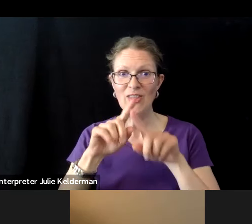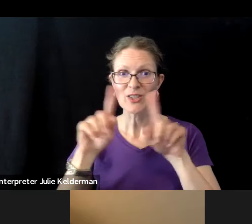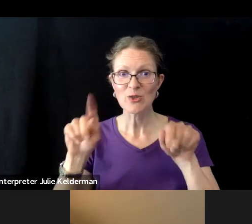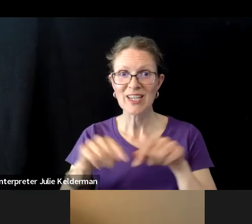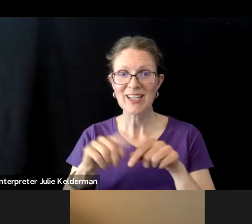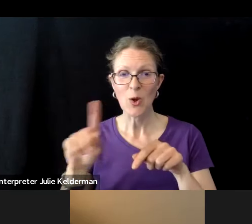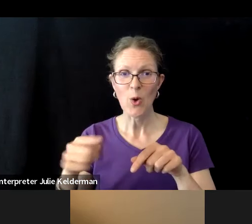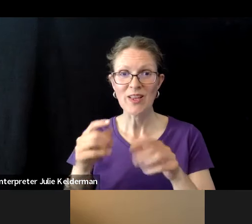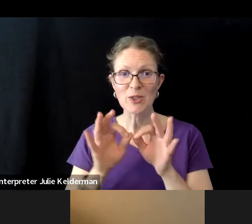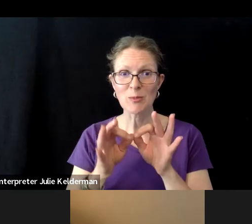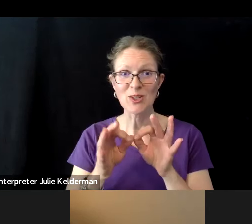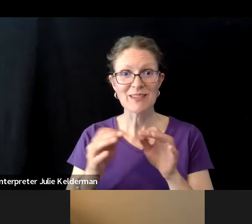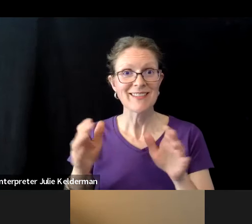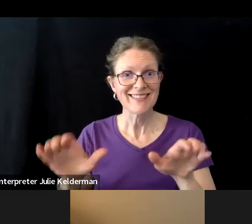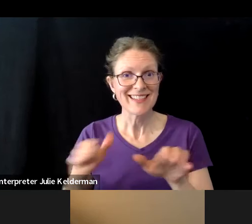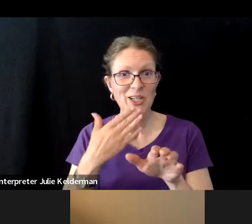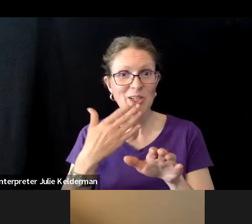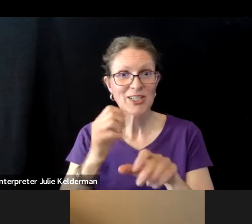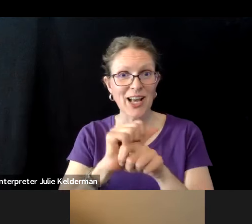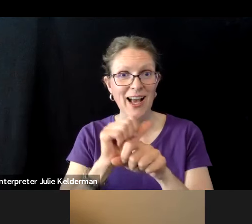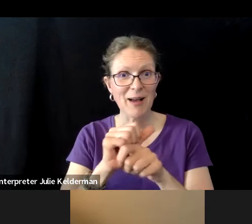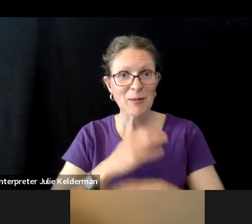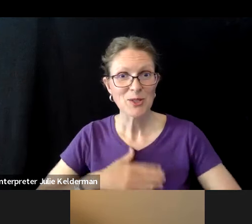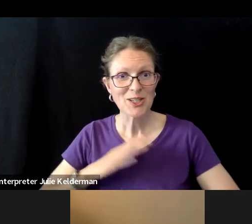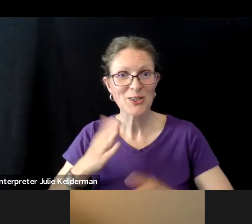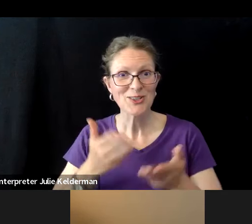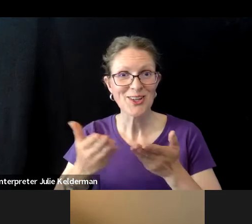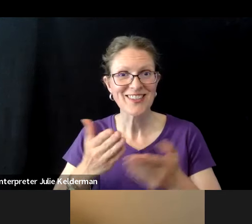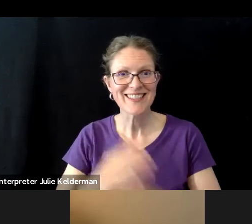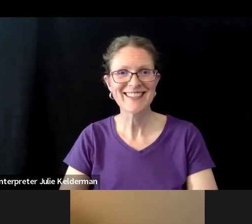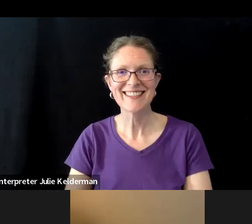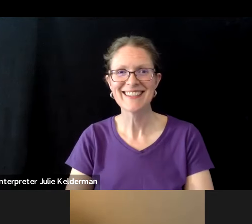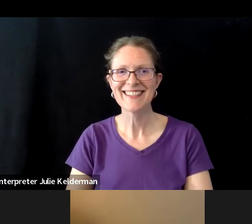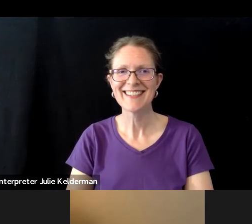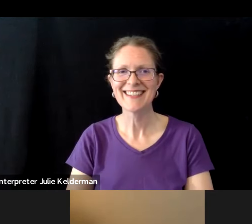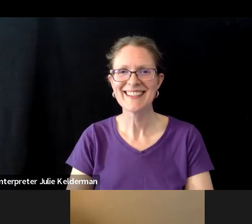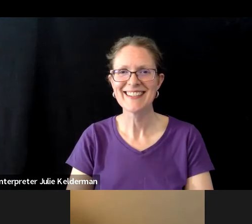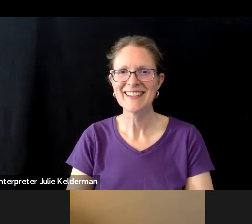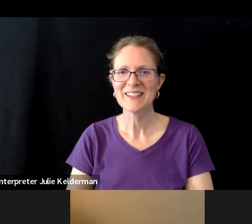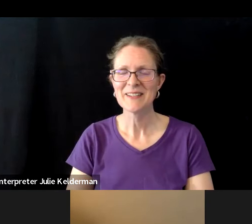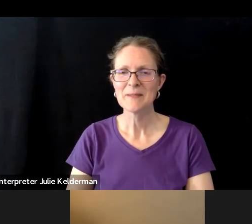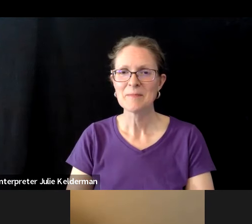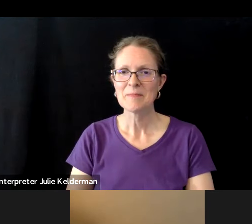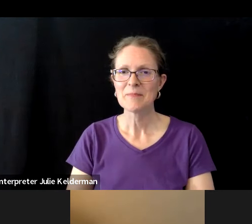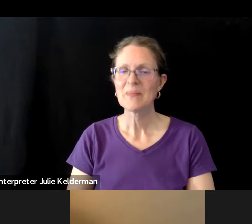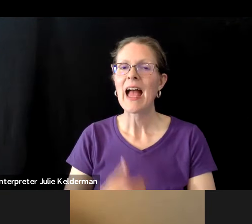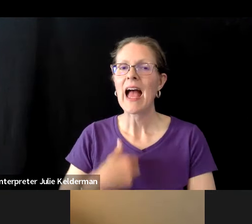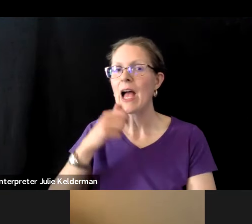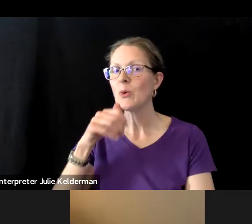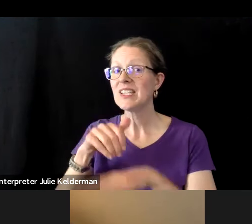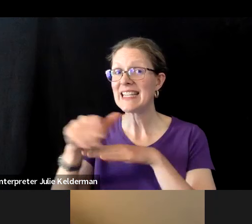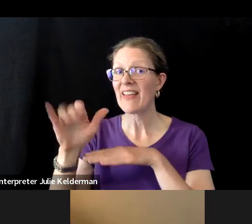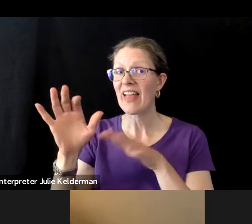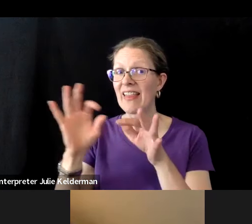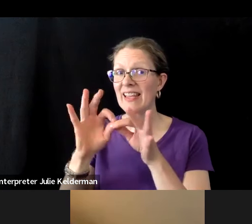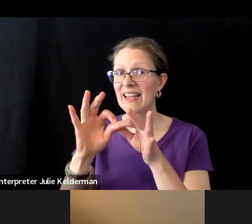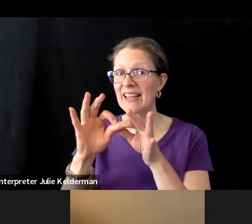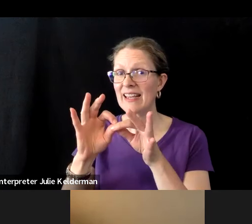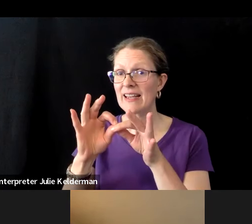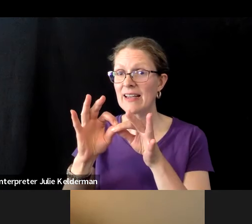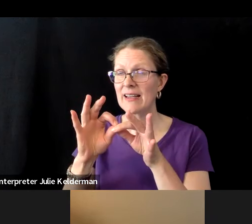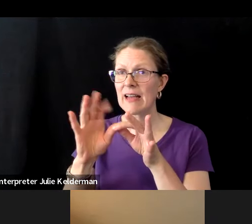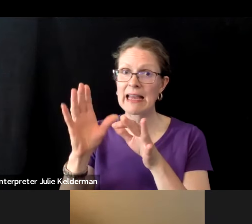interpreters who did a great job. I appreciate their service every month. Thank you. And I will send around that link for, I guess